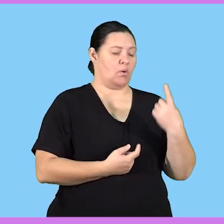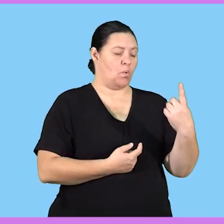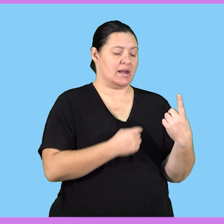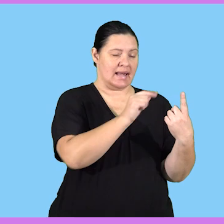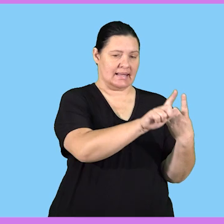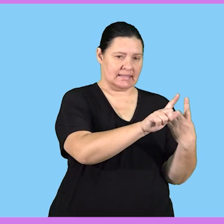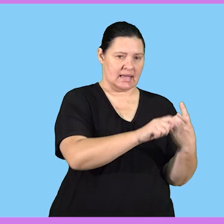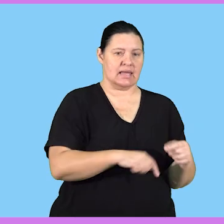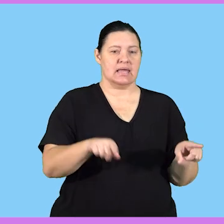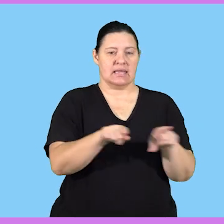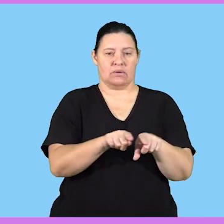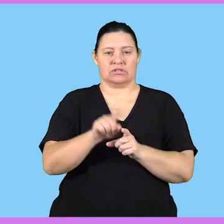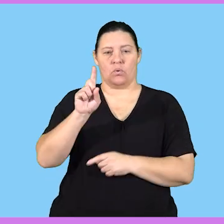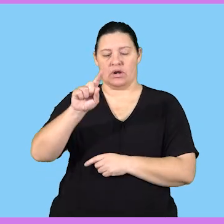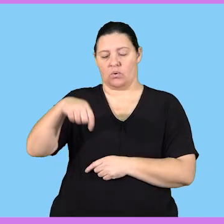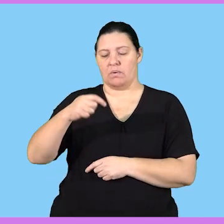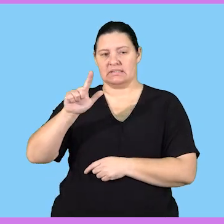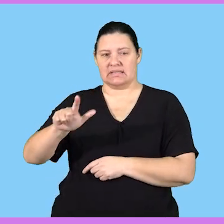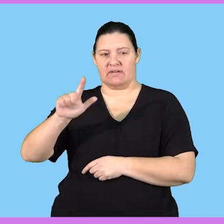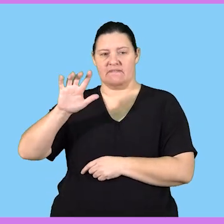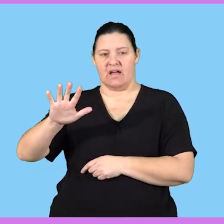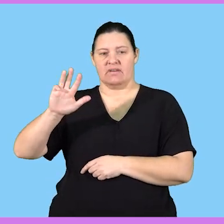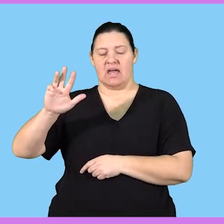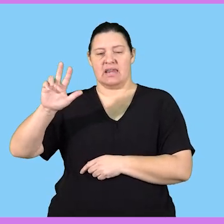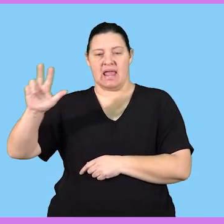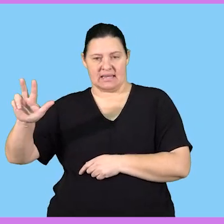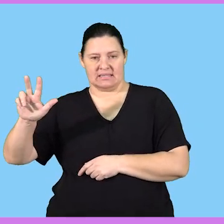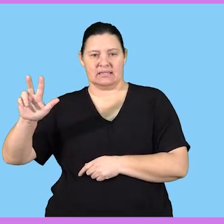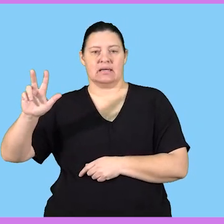you? For example, I say 1 liter equals